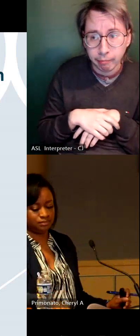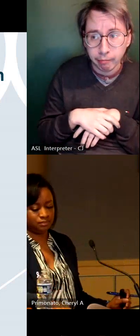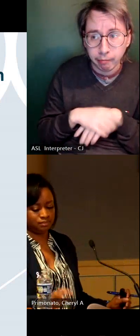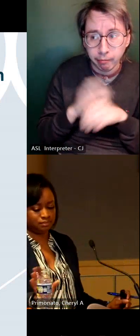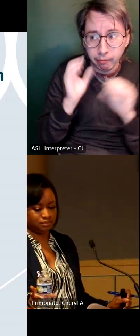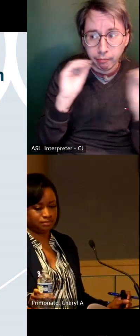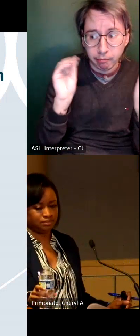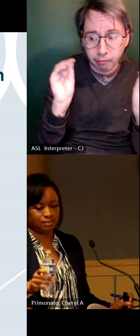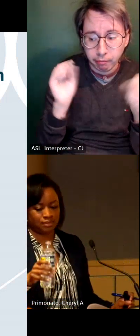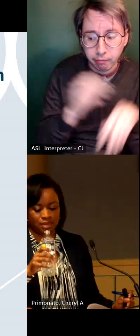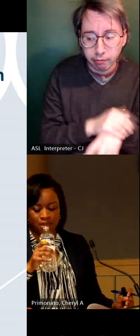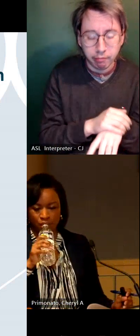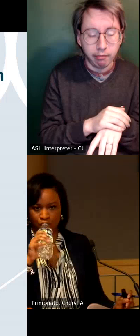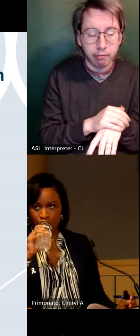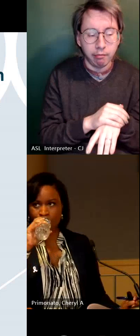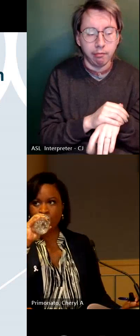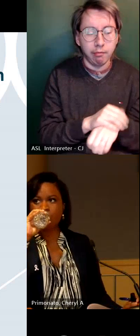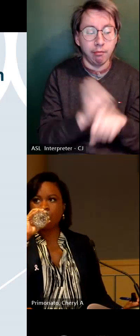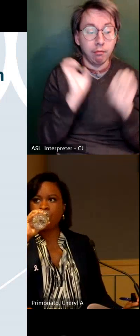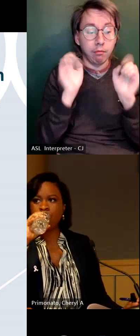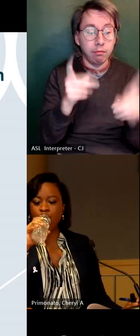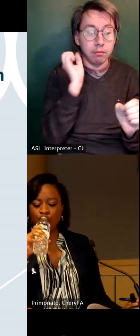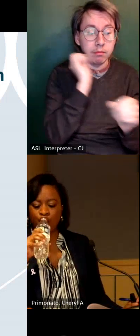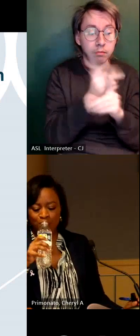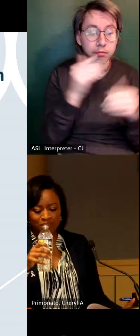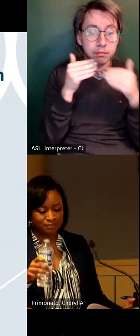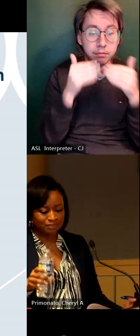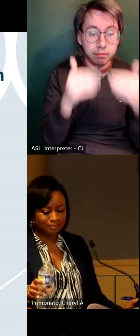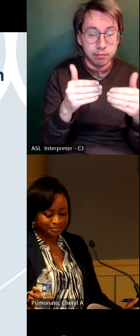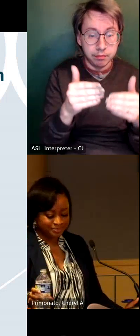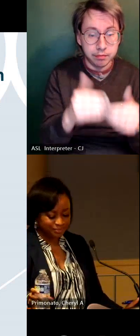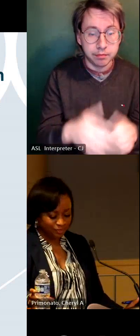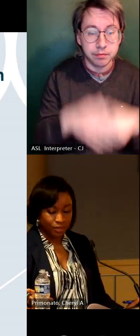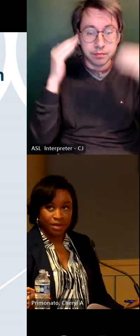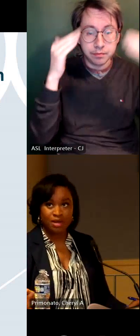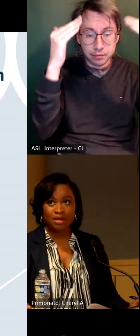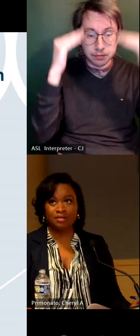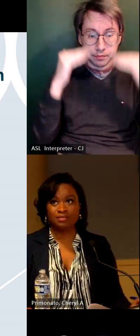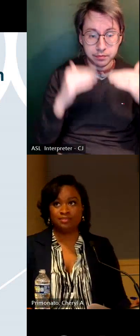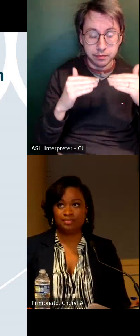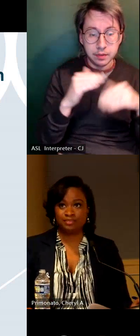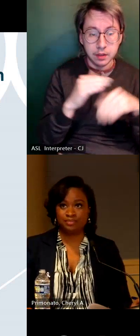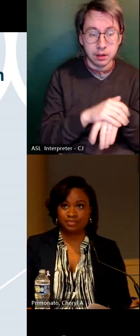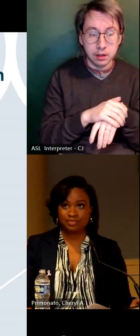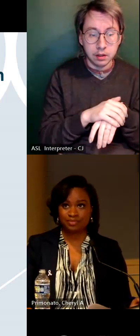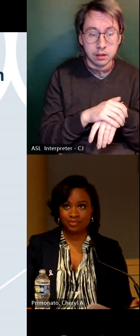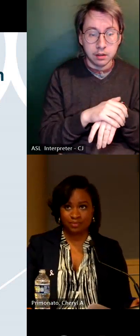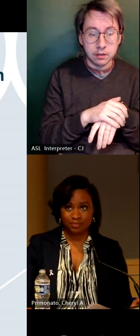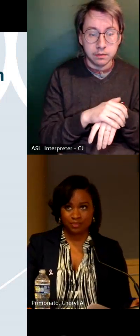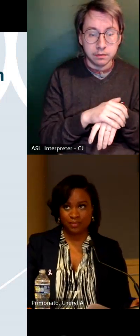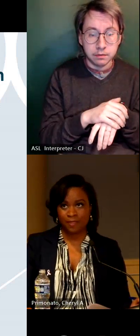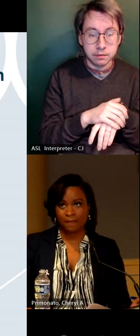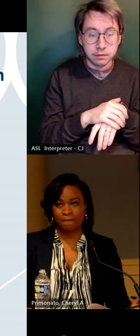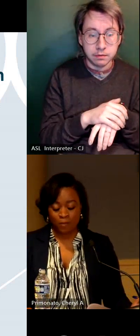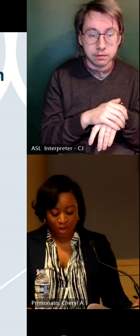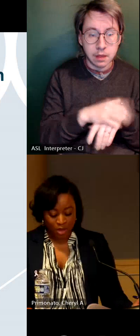Hearing no, motion approved. Moving on to the next authorization to appoint record keeper for defined contribution